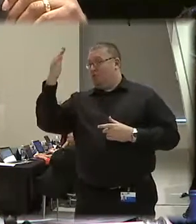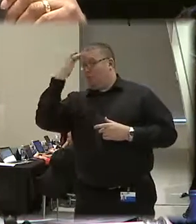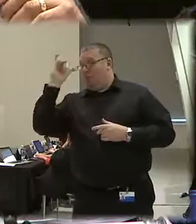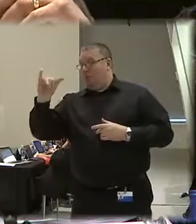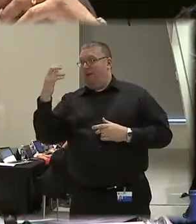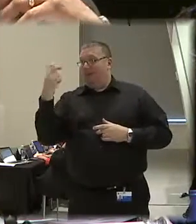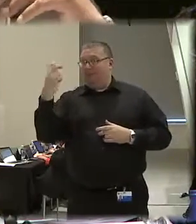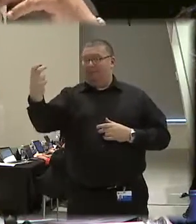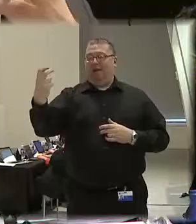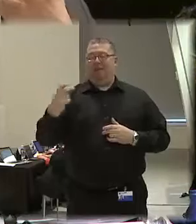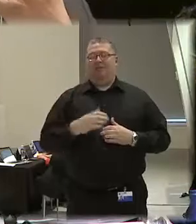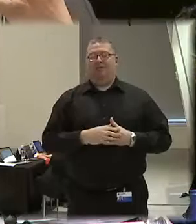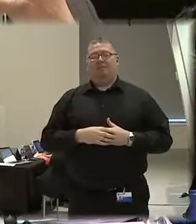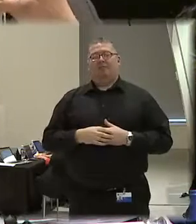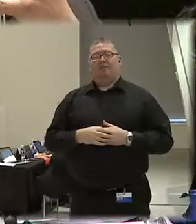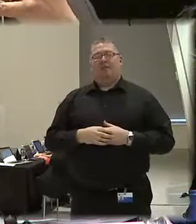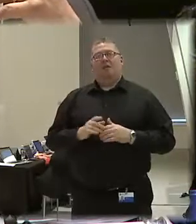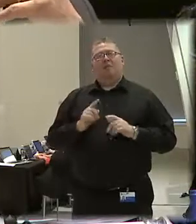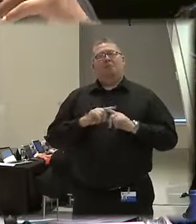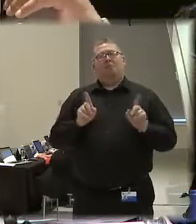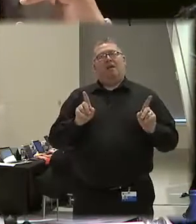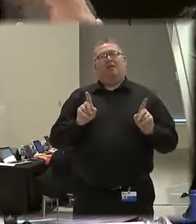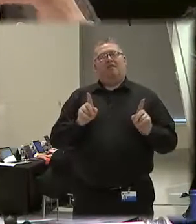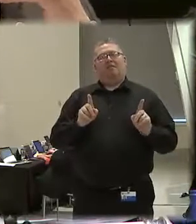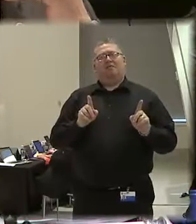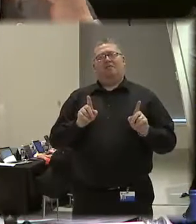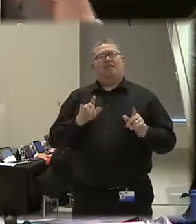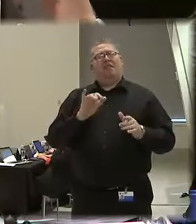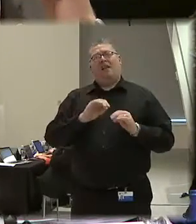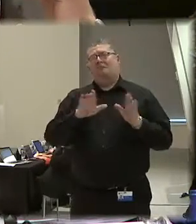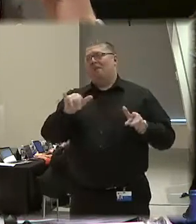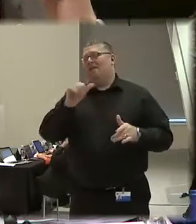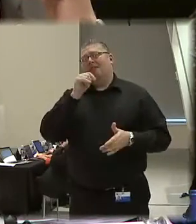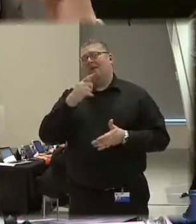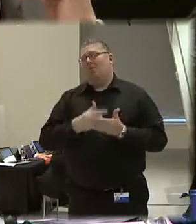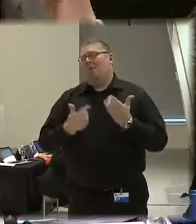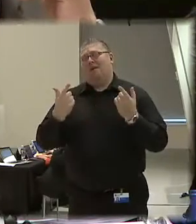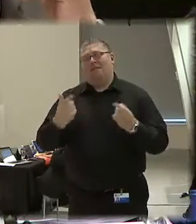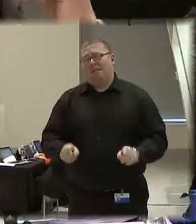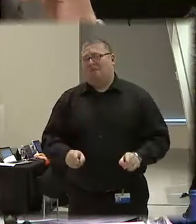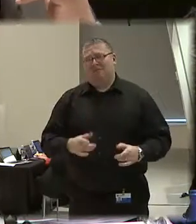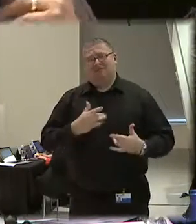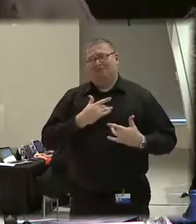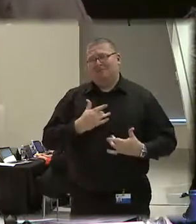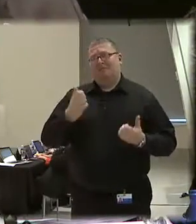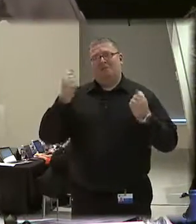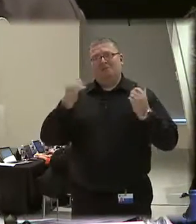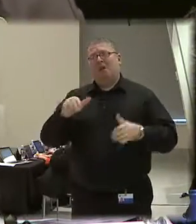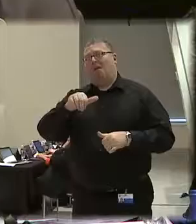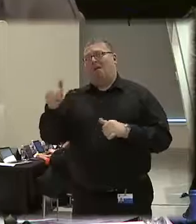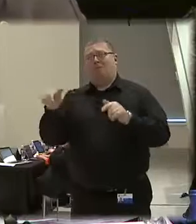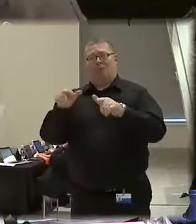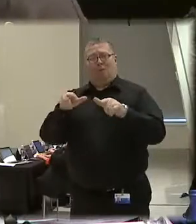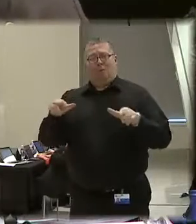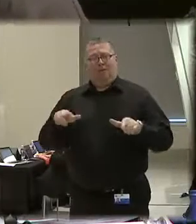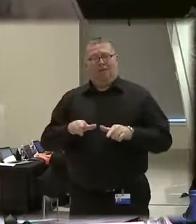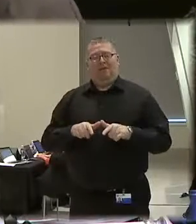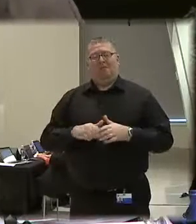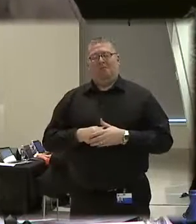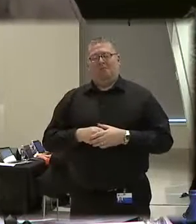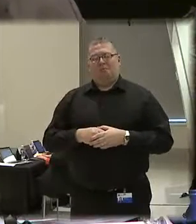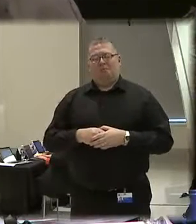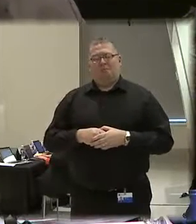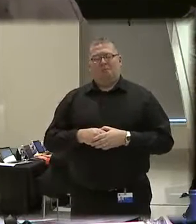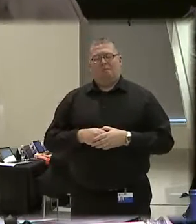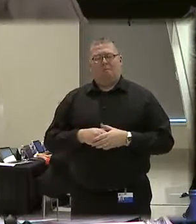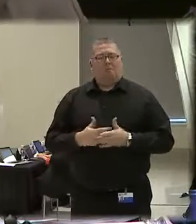back. But obviously, that's not what happens in so many other locales. And so I